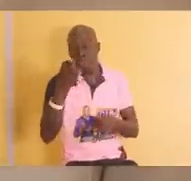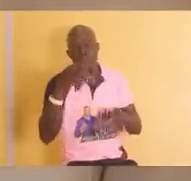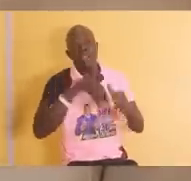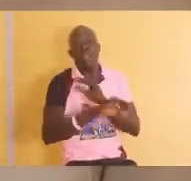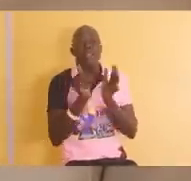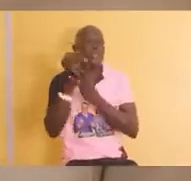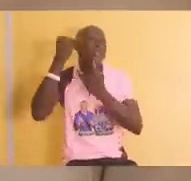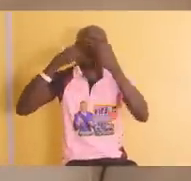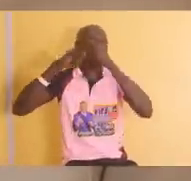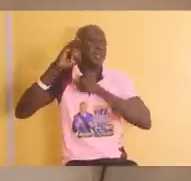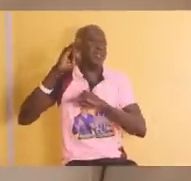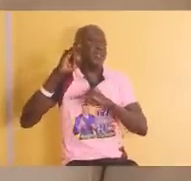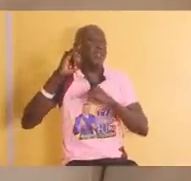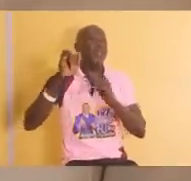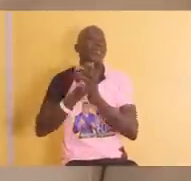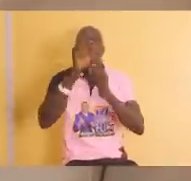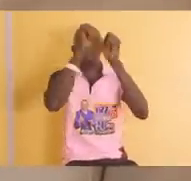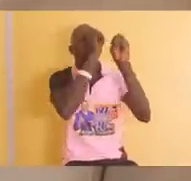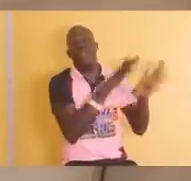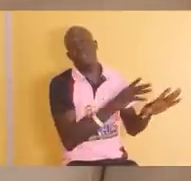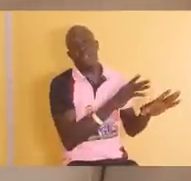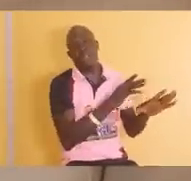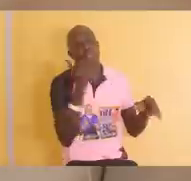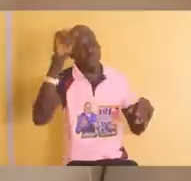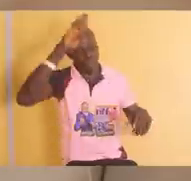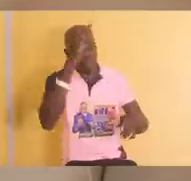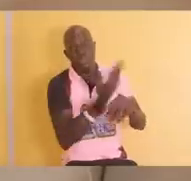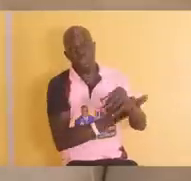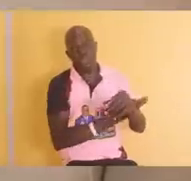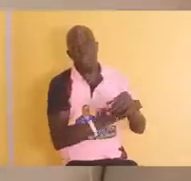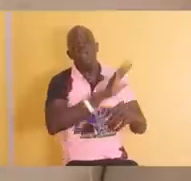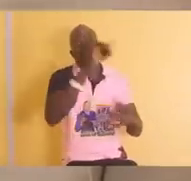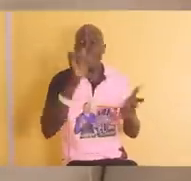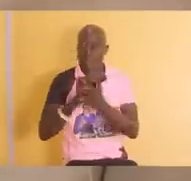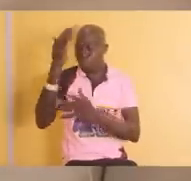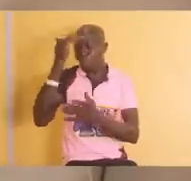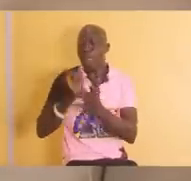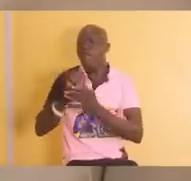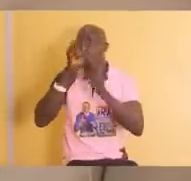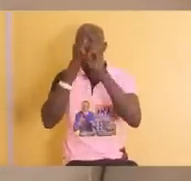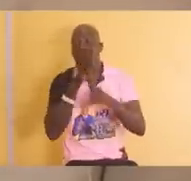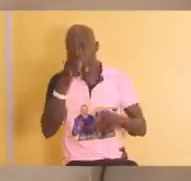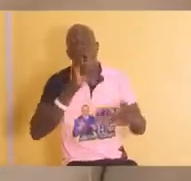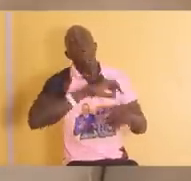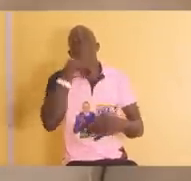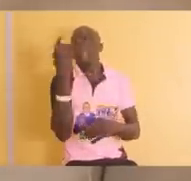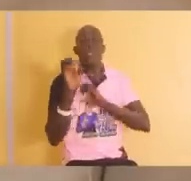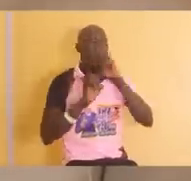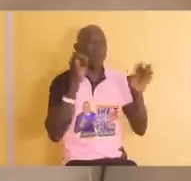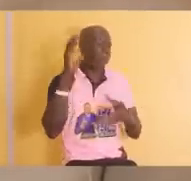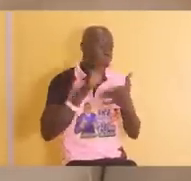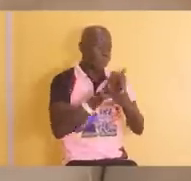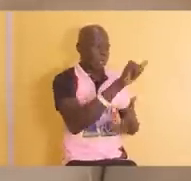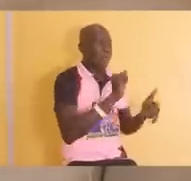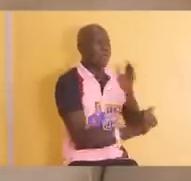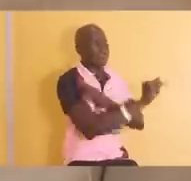be Isaac as Isaac bo se sure as bless for mare his child ben mo sure fun that was as bless bo gbe ni ba gba ko so that I